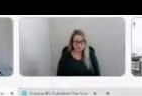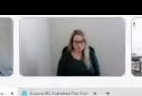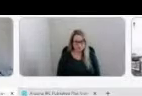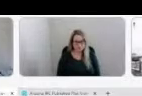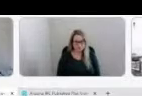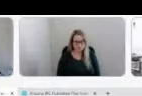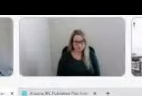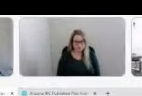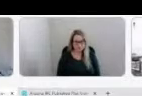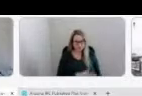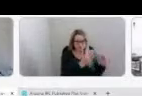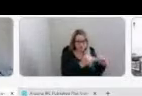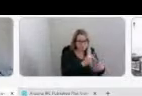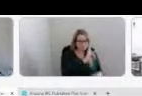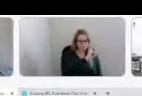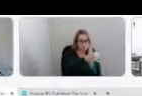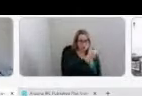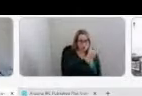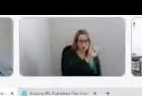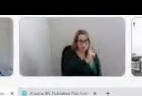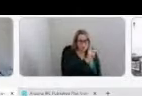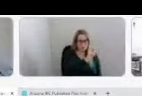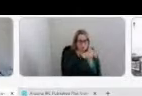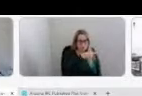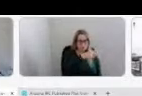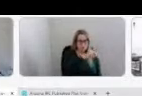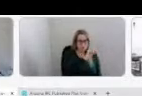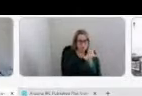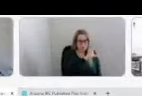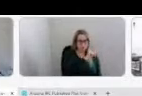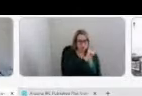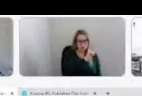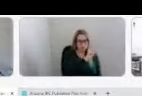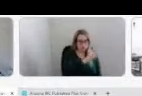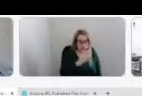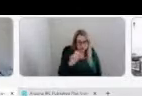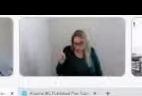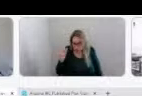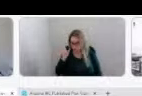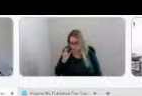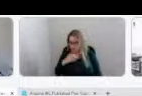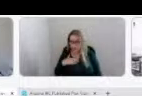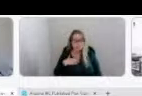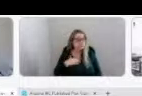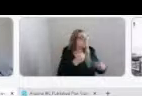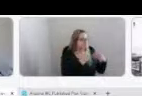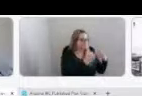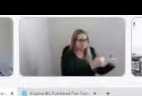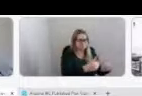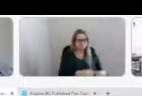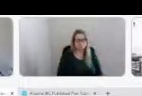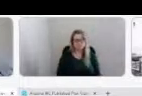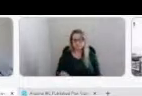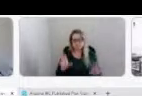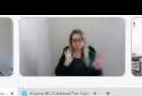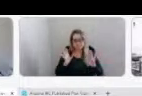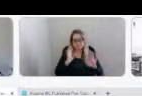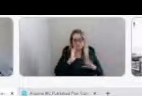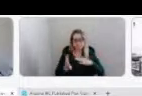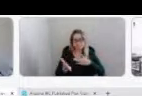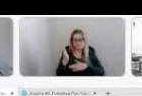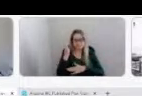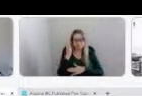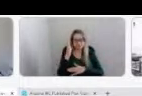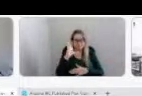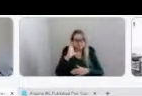okay we'll move to john propster john can you hear us i can hear you can you hear me yes please proceed okay good afternoon commissioners